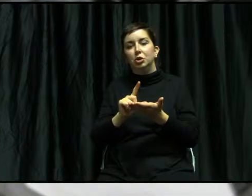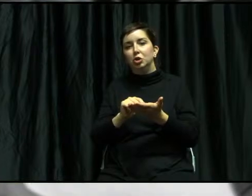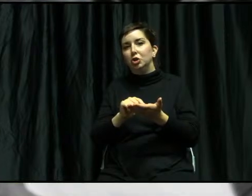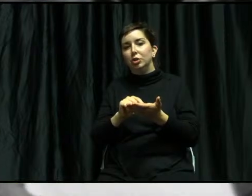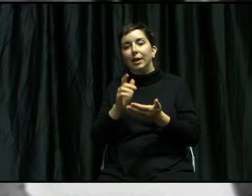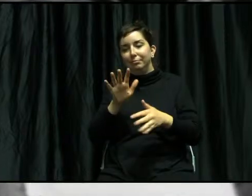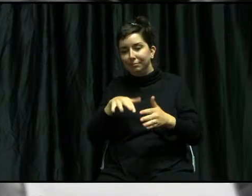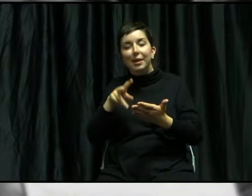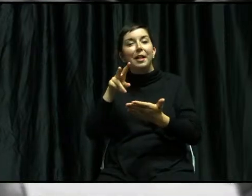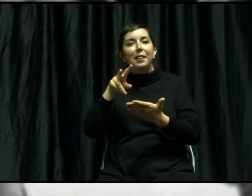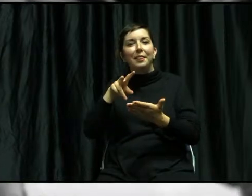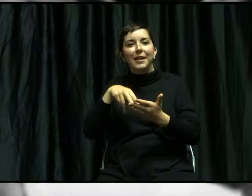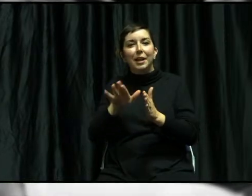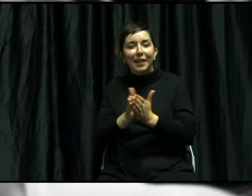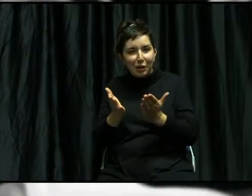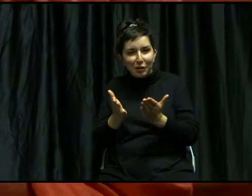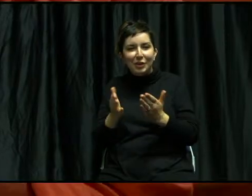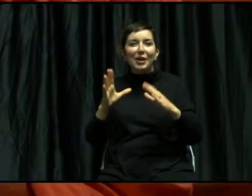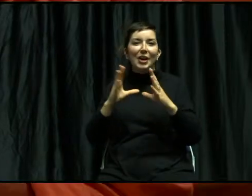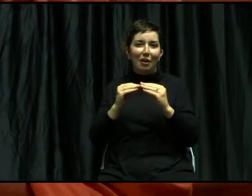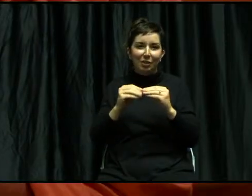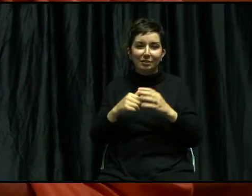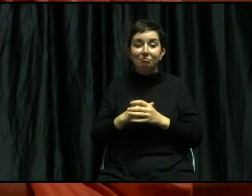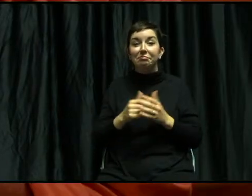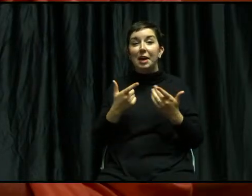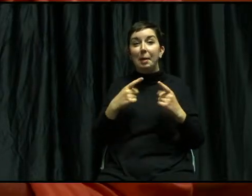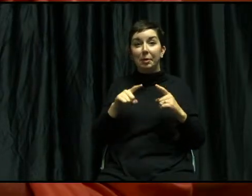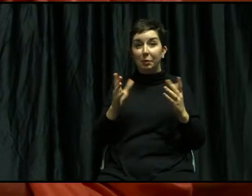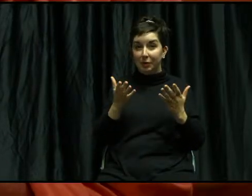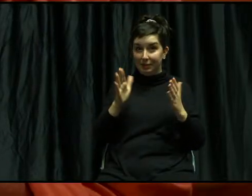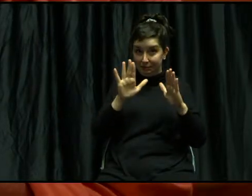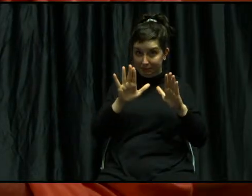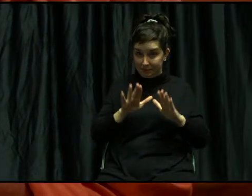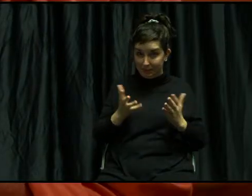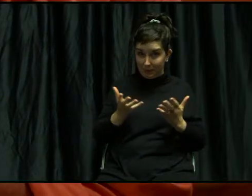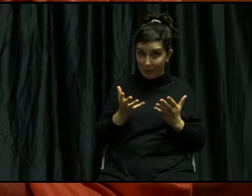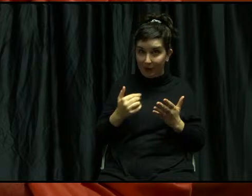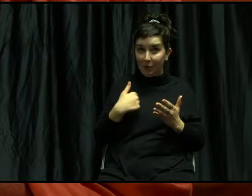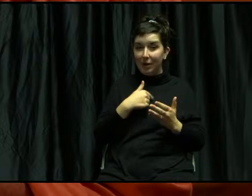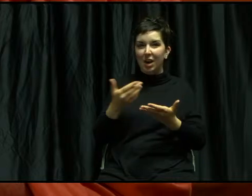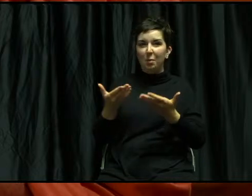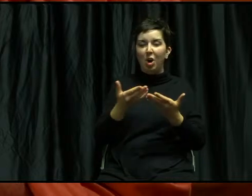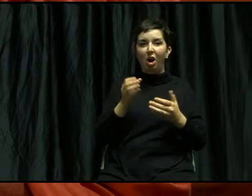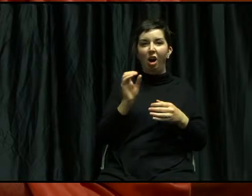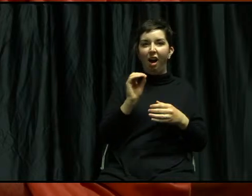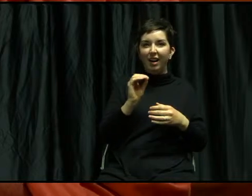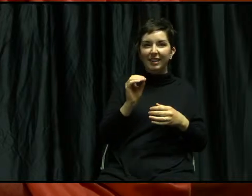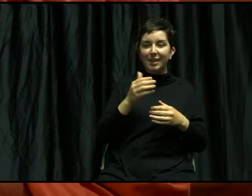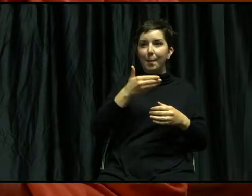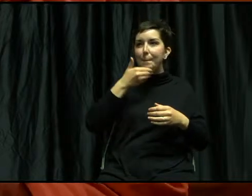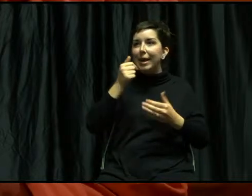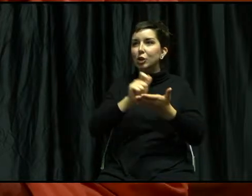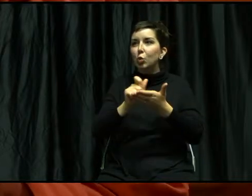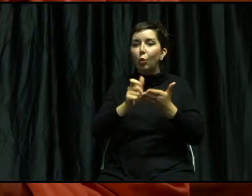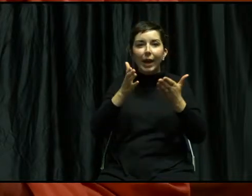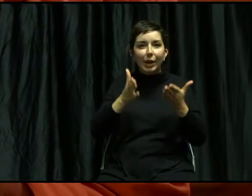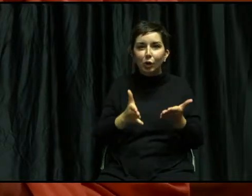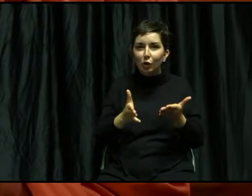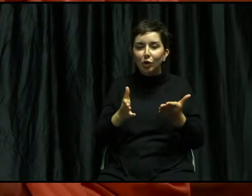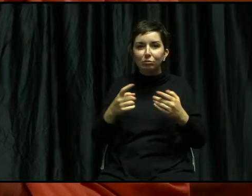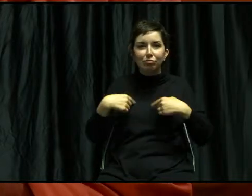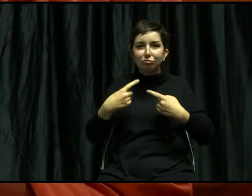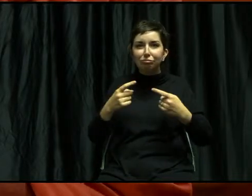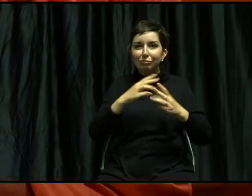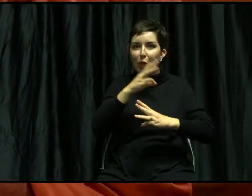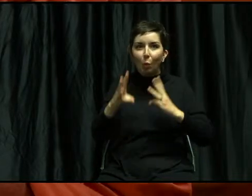writers and renowned literary figures. The great thing is we brought to Ogden literally the best writers in the